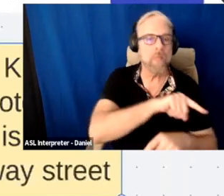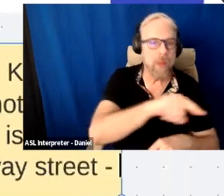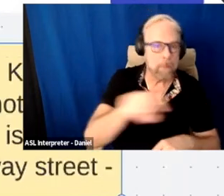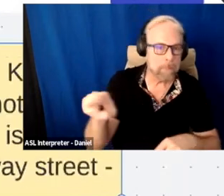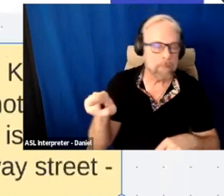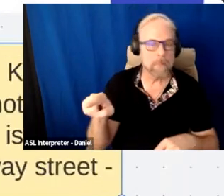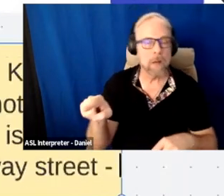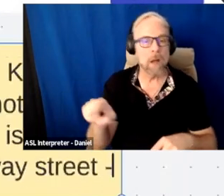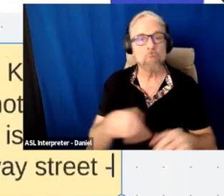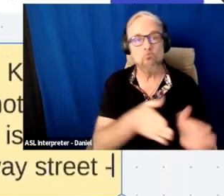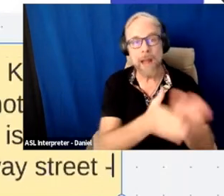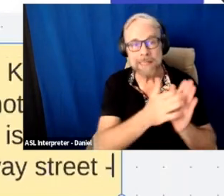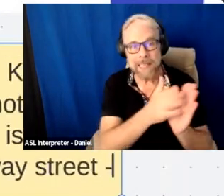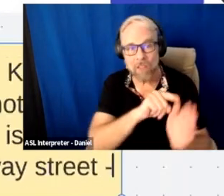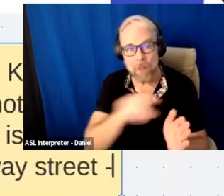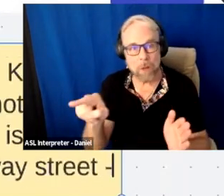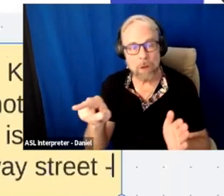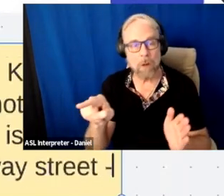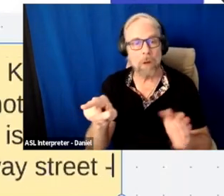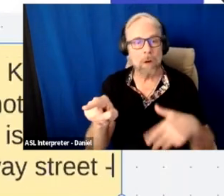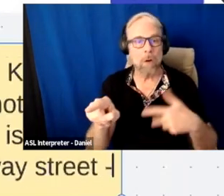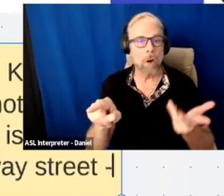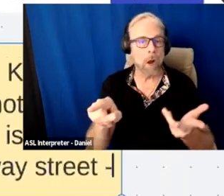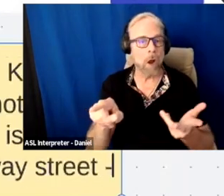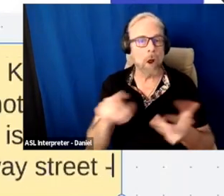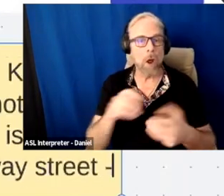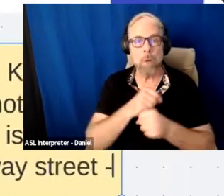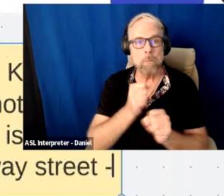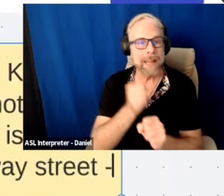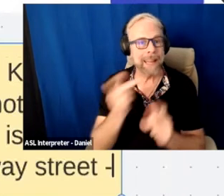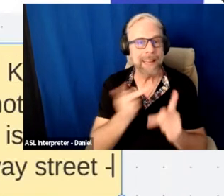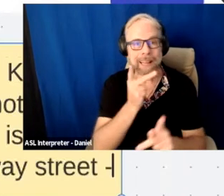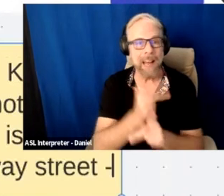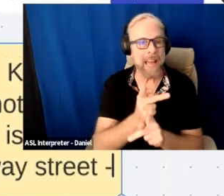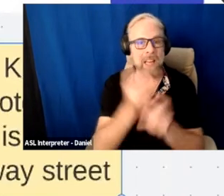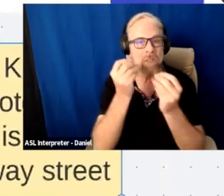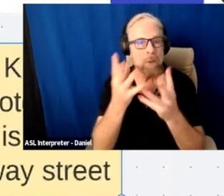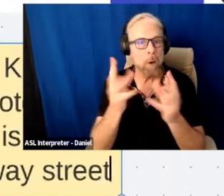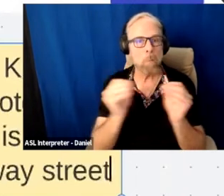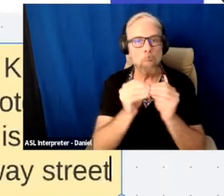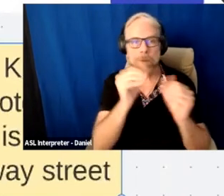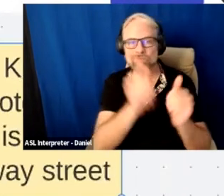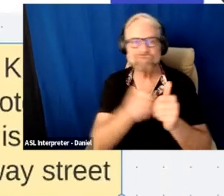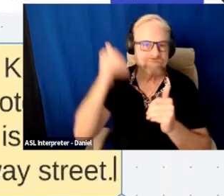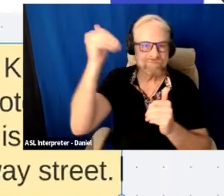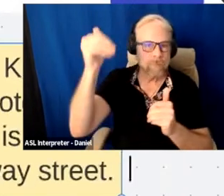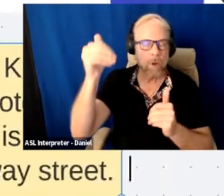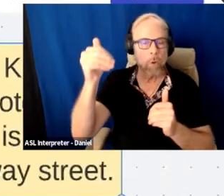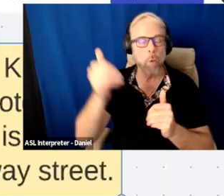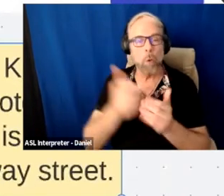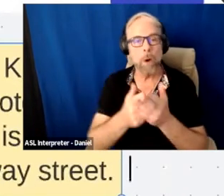that we're asking, and are we privileging any particular kind of information or any particular